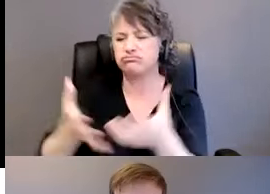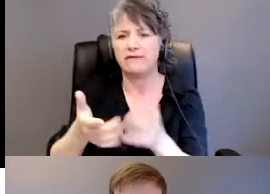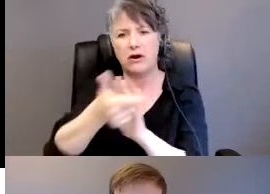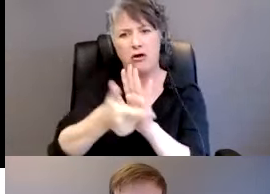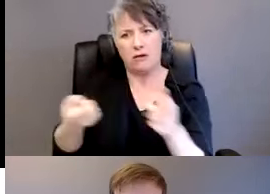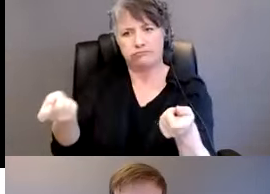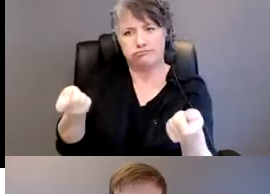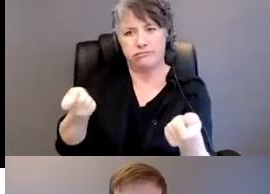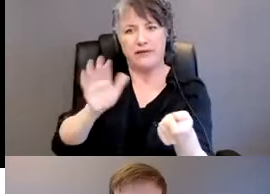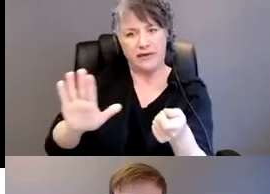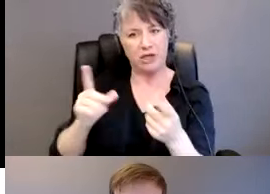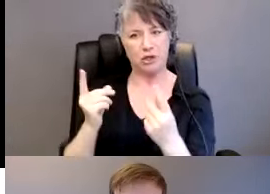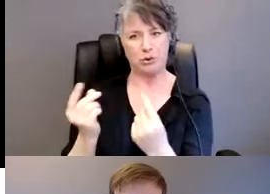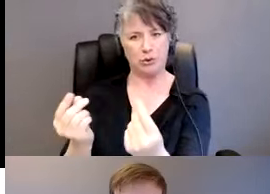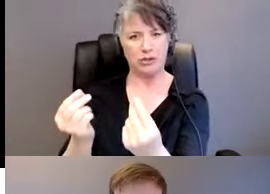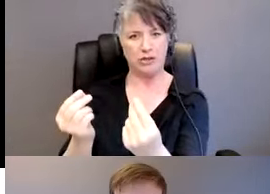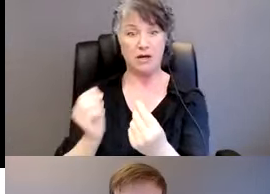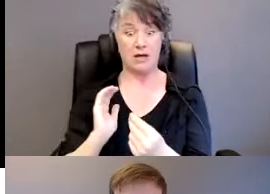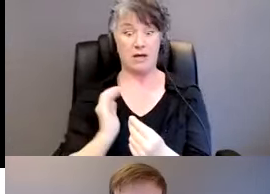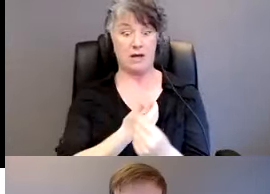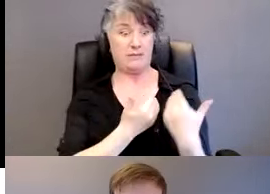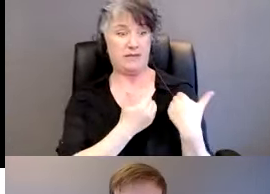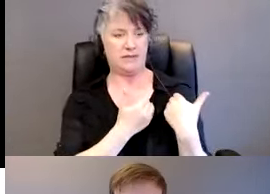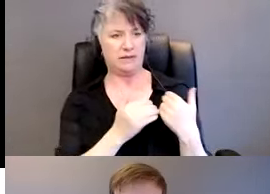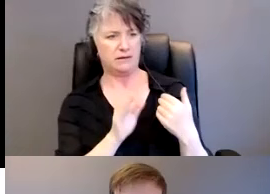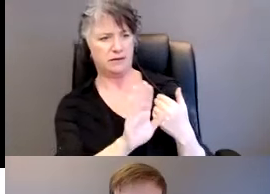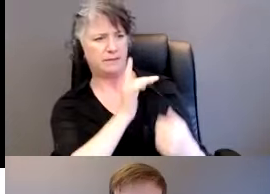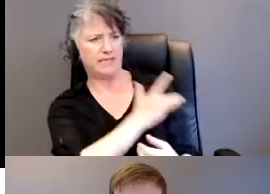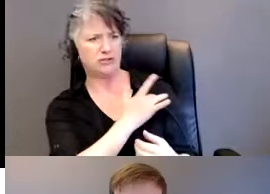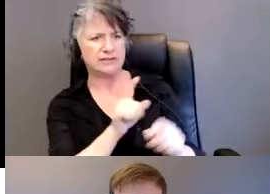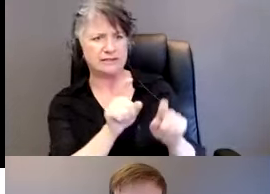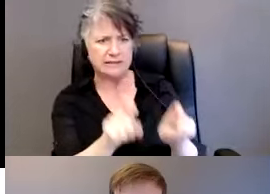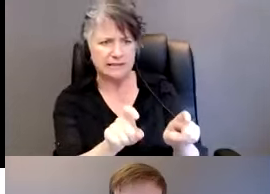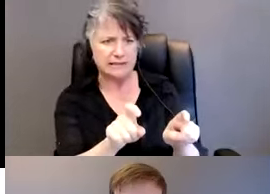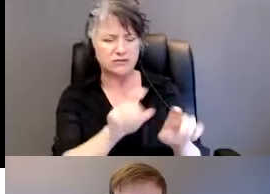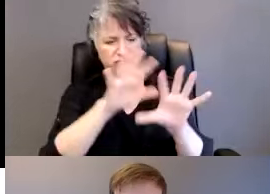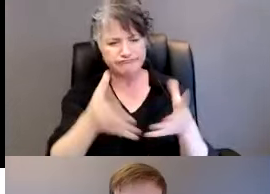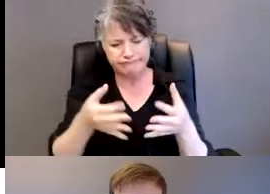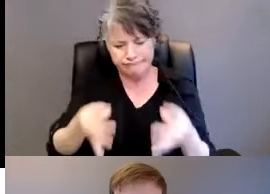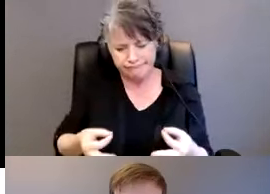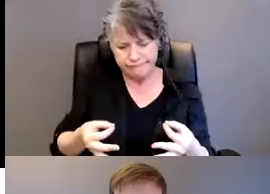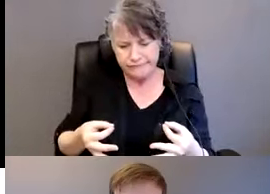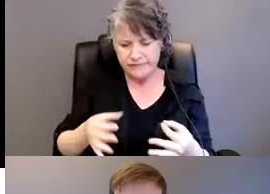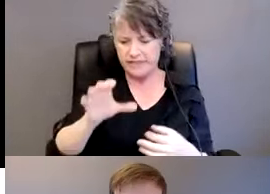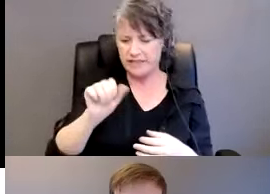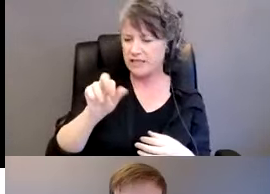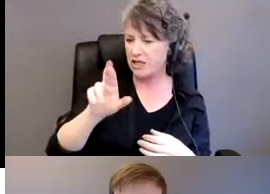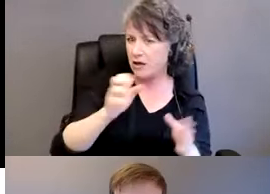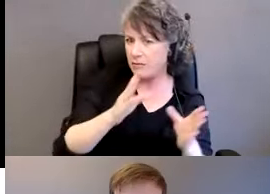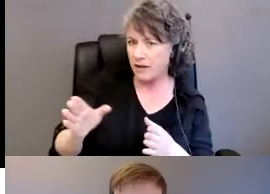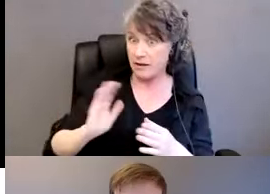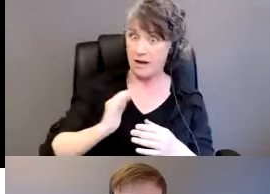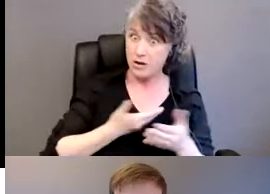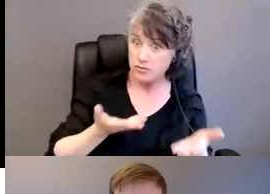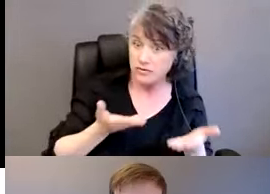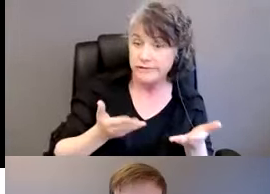And our responsibilities are around assessing the needs of patients to create their care plan, which could be services from us. It could be